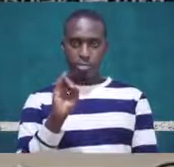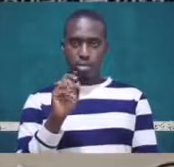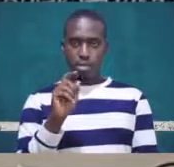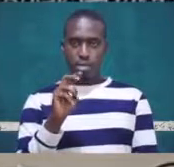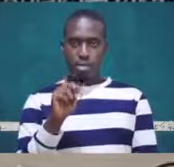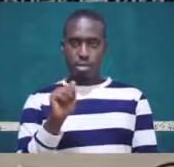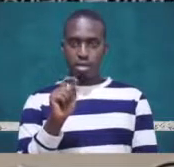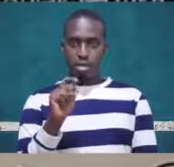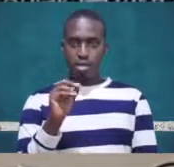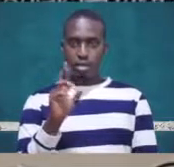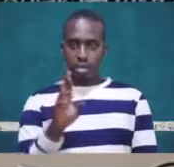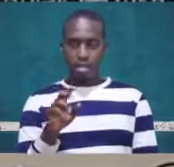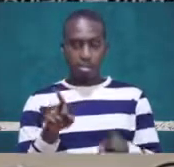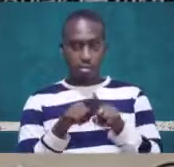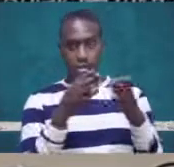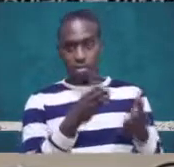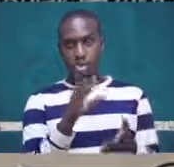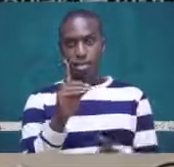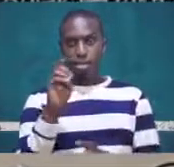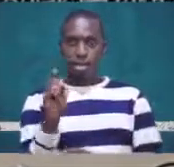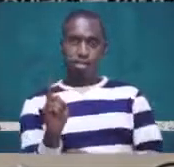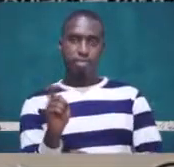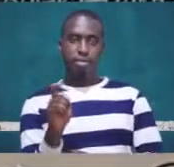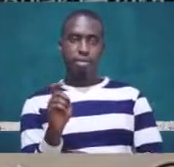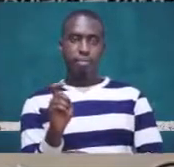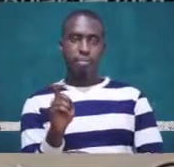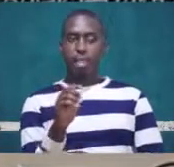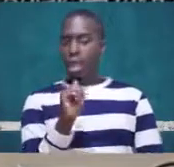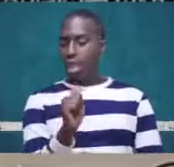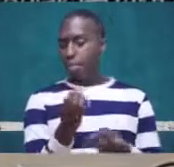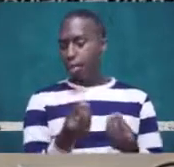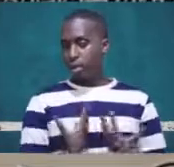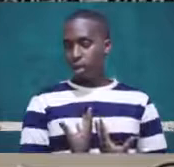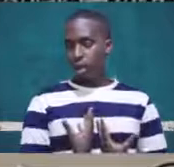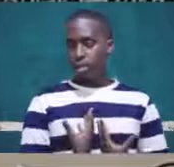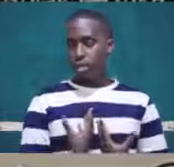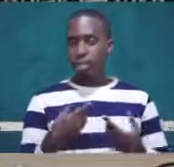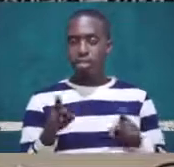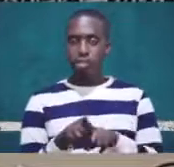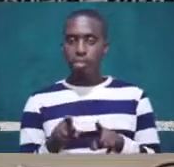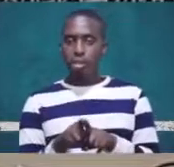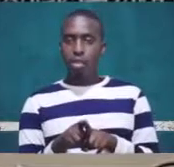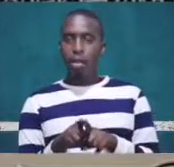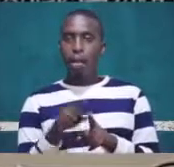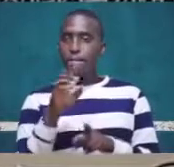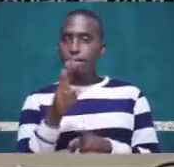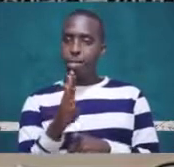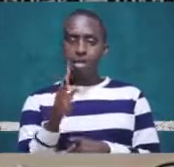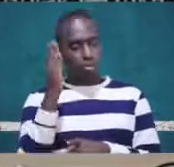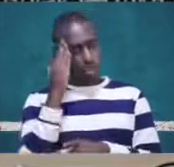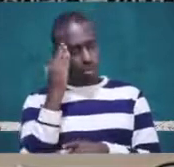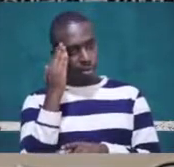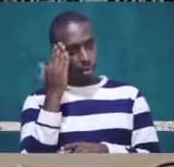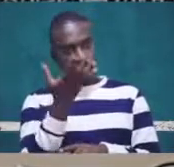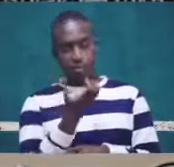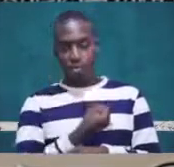like this, dx. A is given, even b is known here, there is